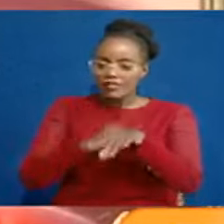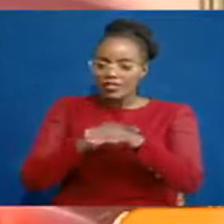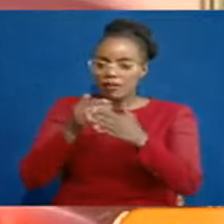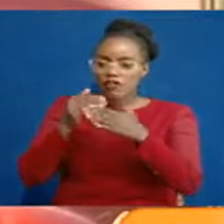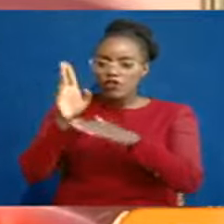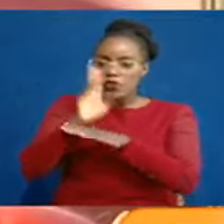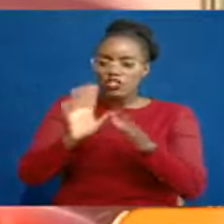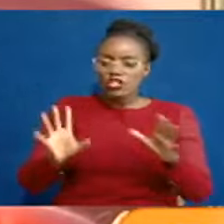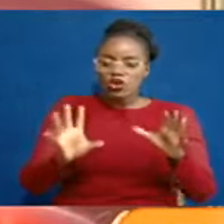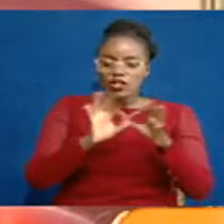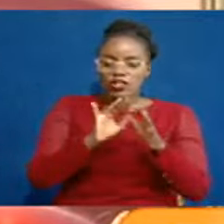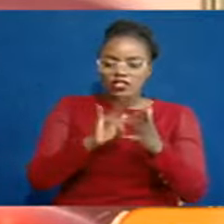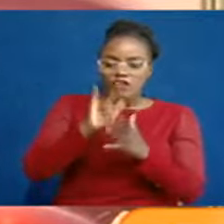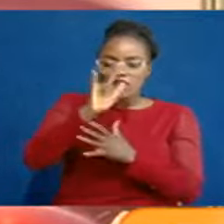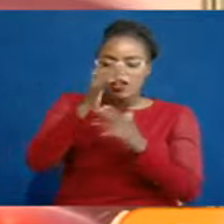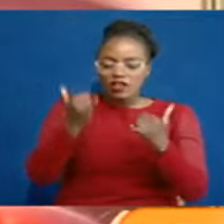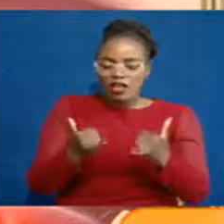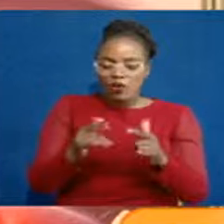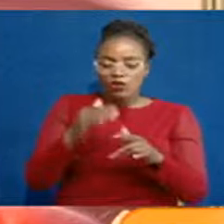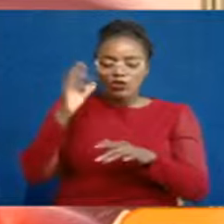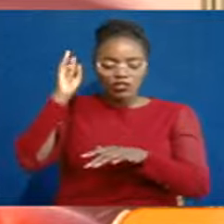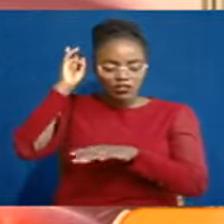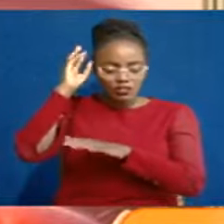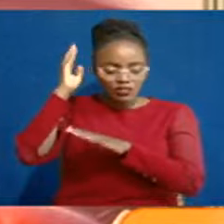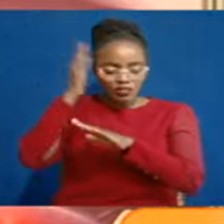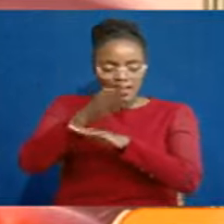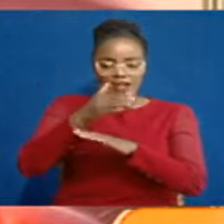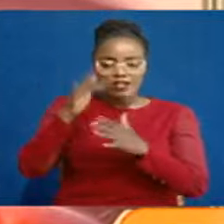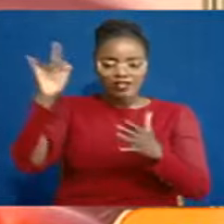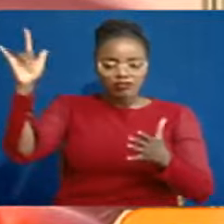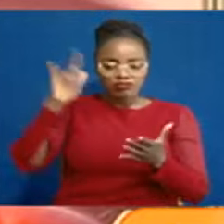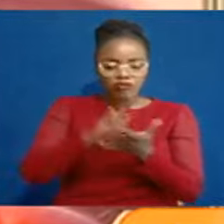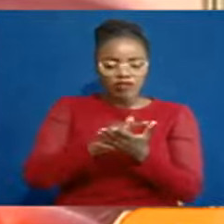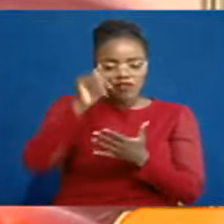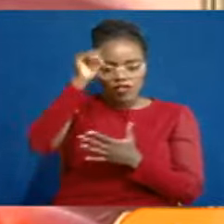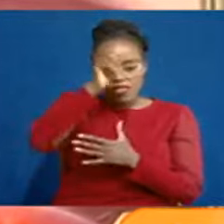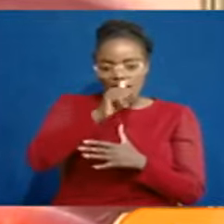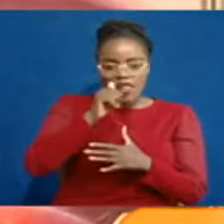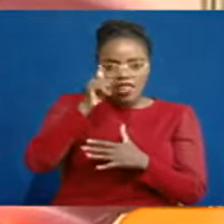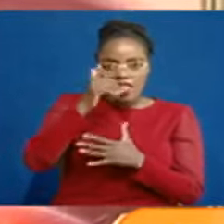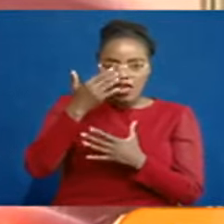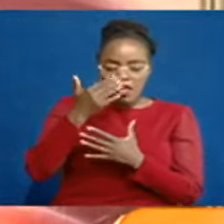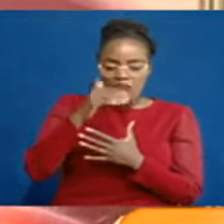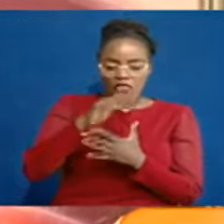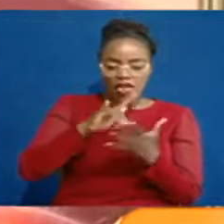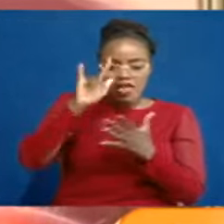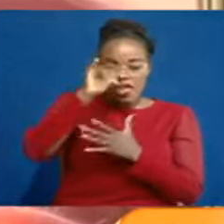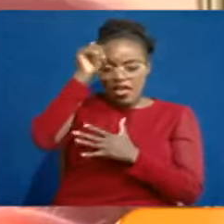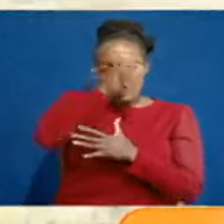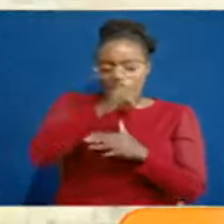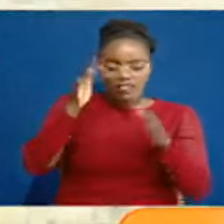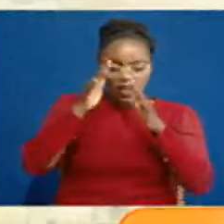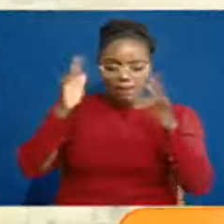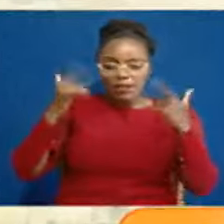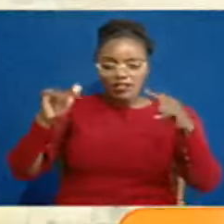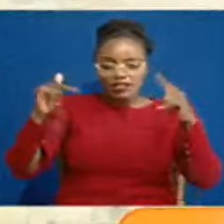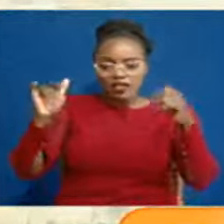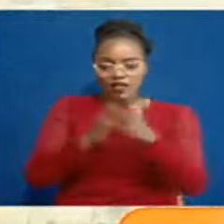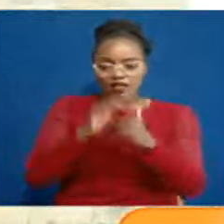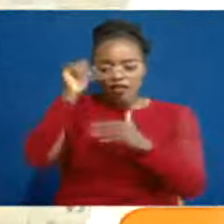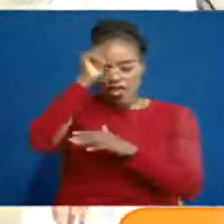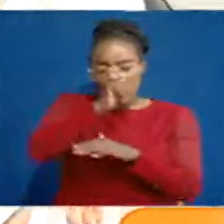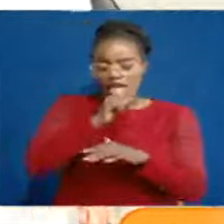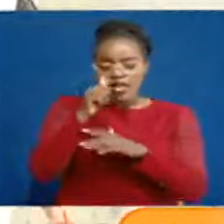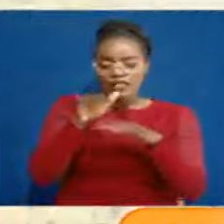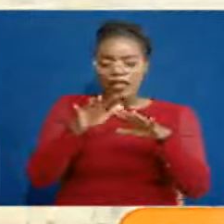you know, connecting flights, now we're again going to get direct flights. And I think Asia coming is a key thing and a key win for the market. Asia market has